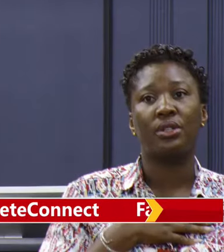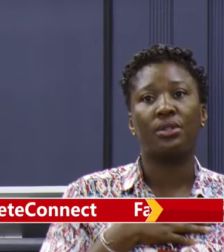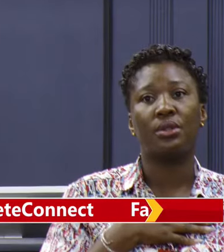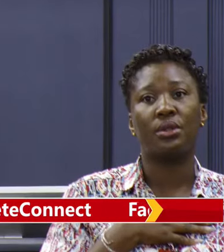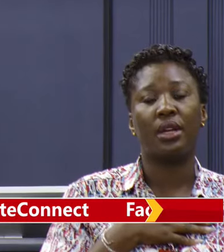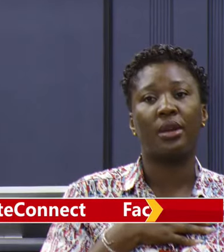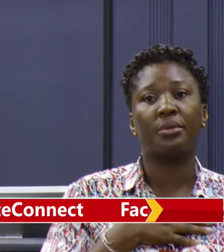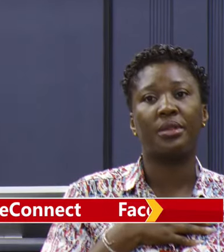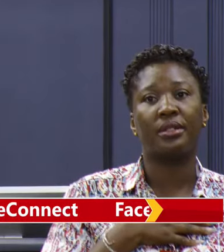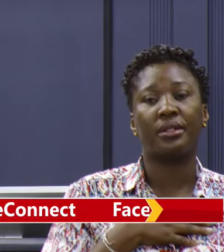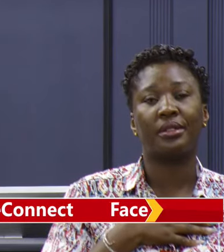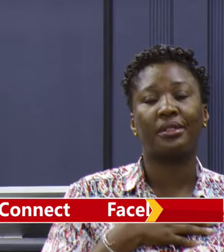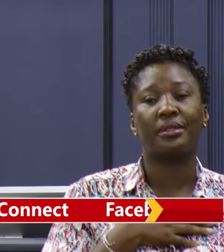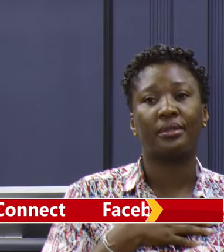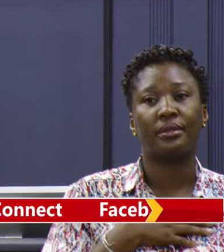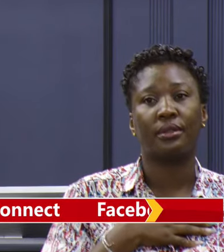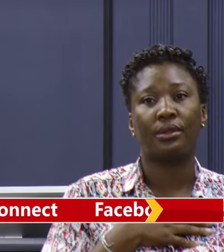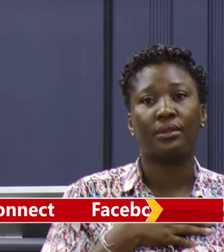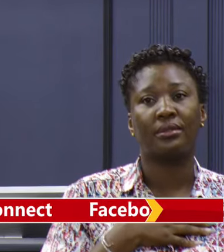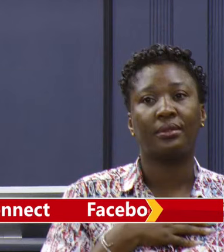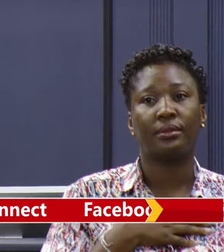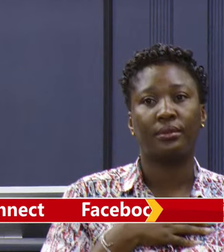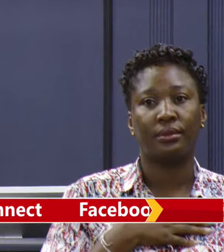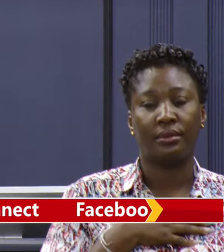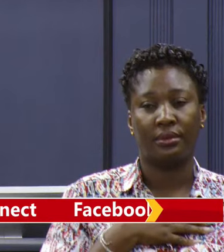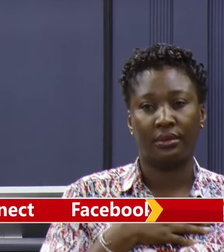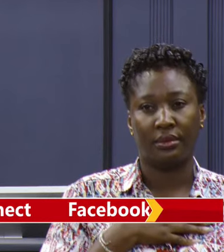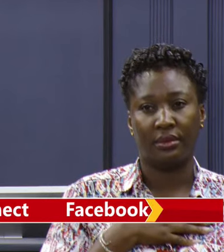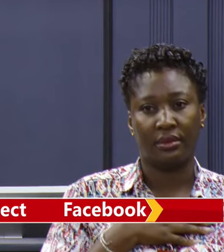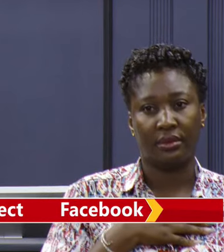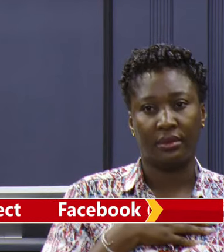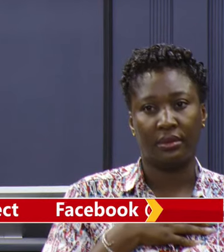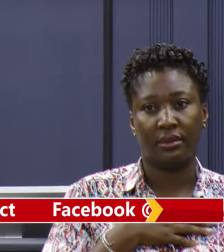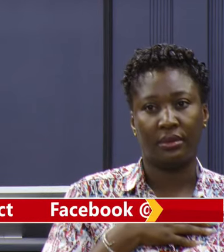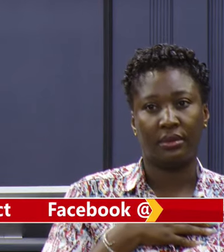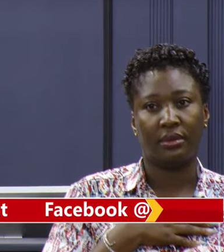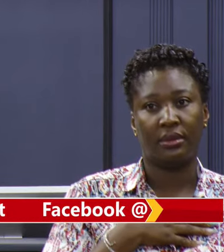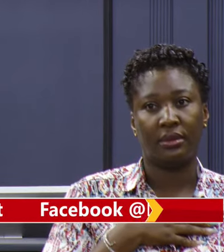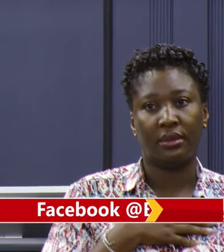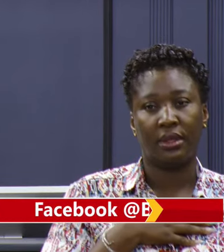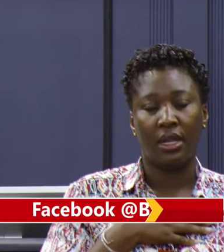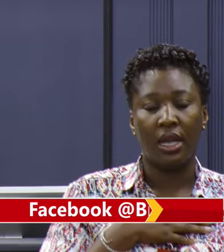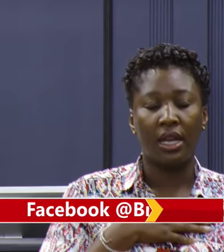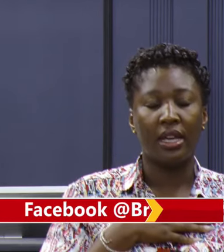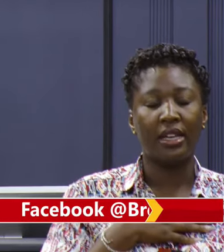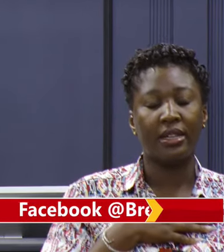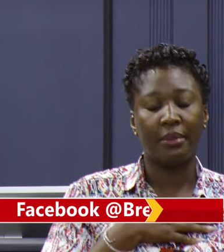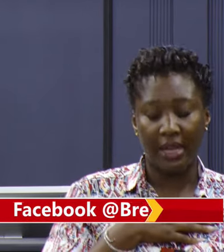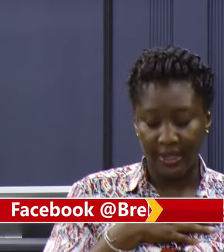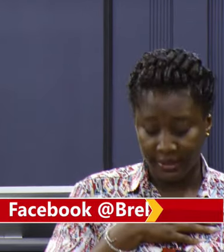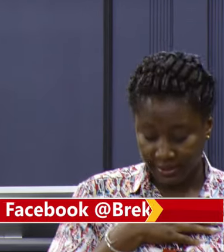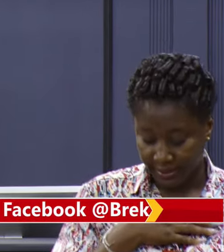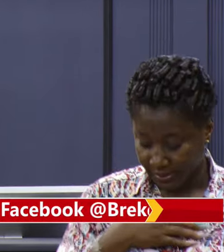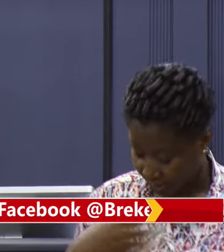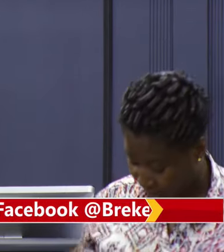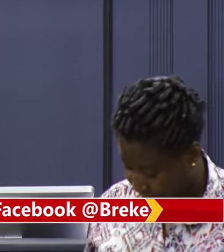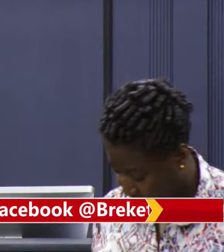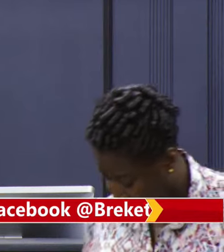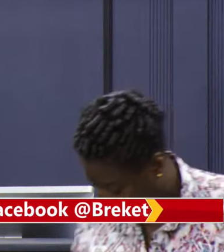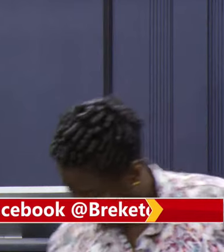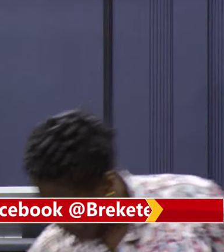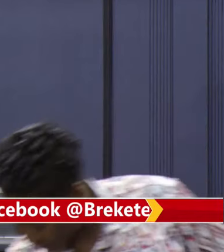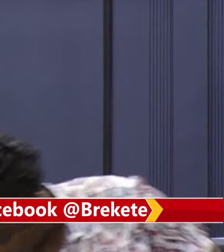glory. So help me God. So help us God as a nation, Nigeria. Amen. Amen.